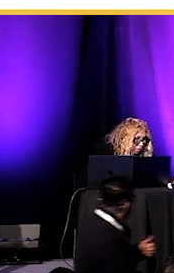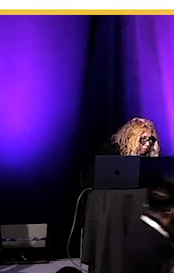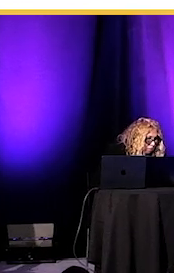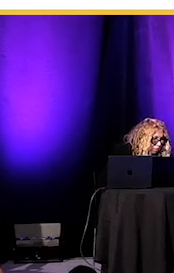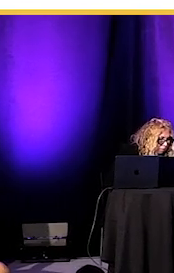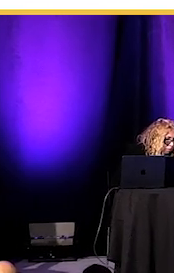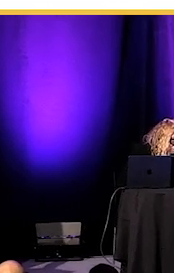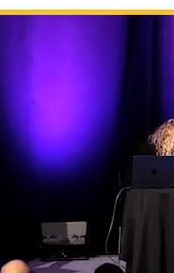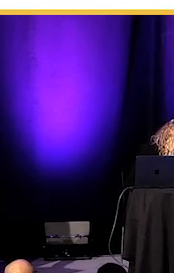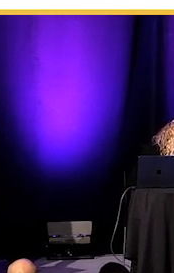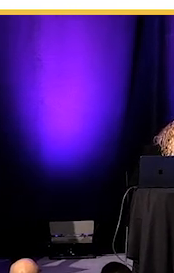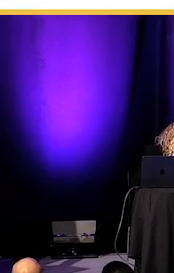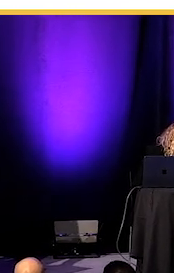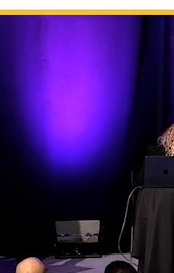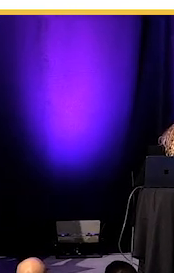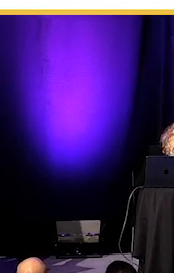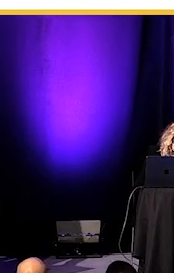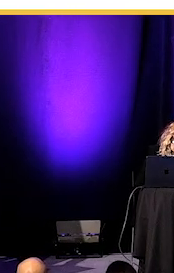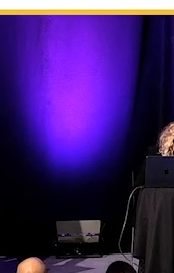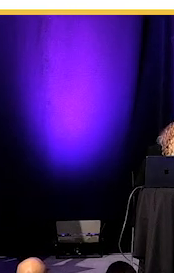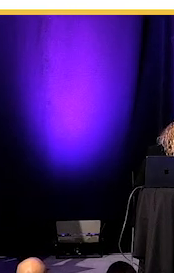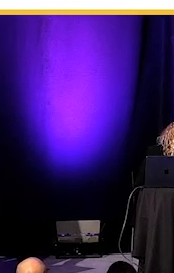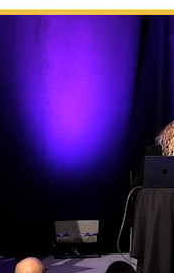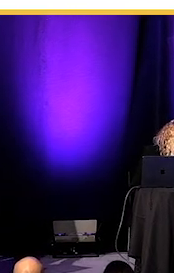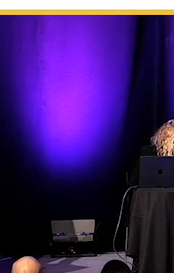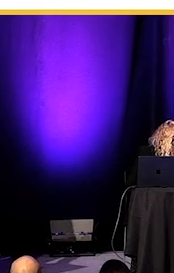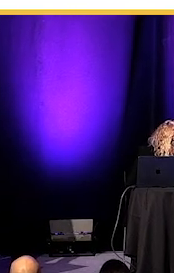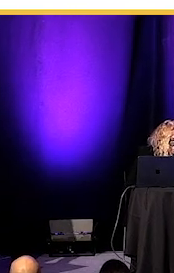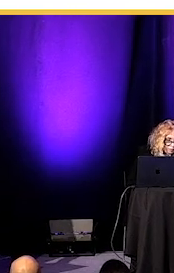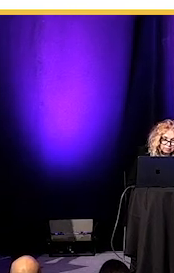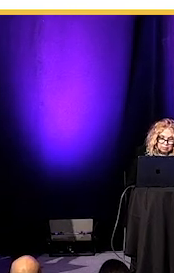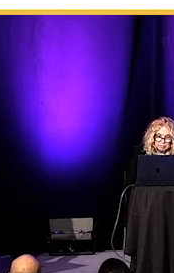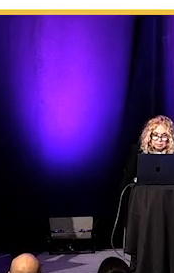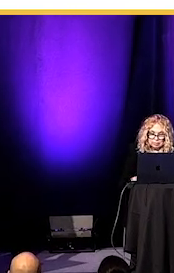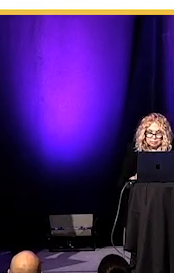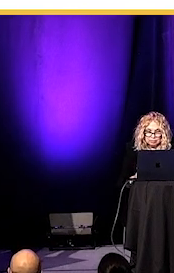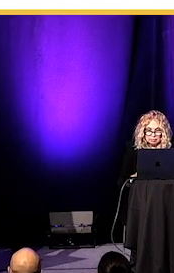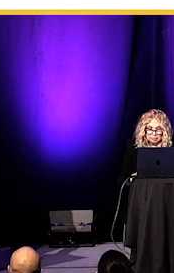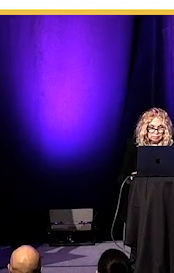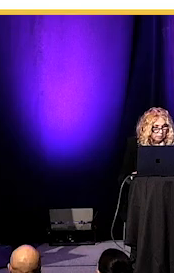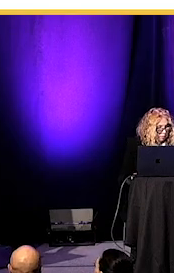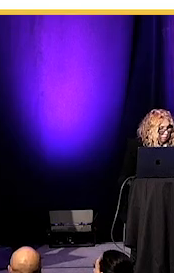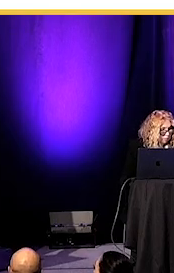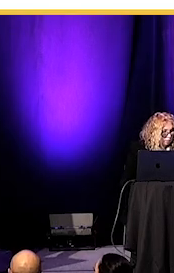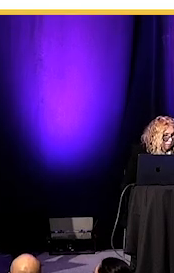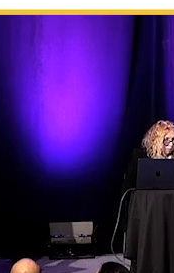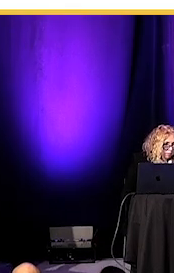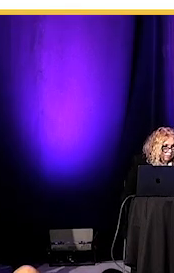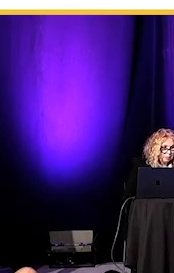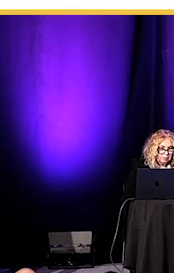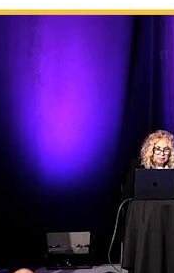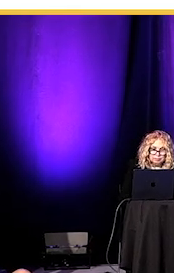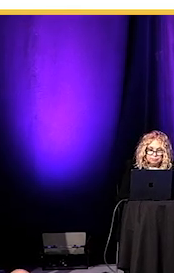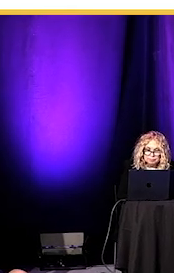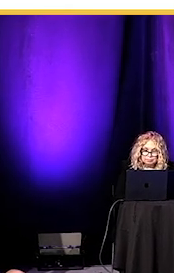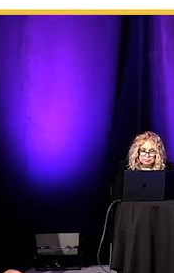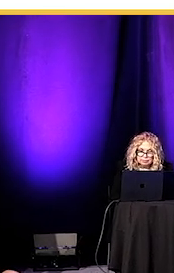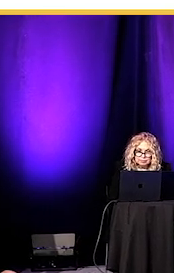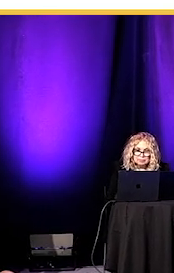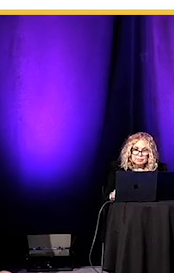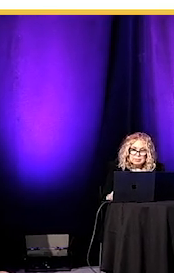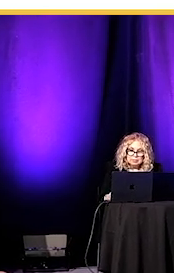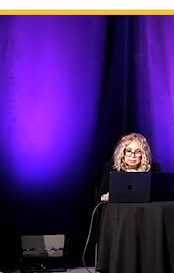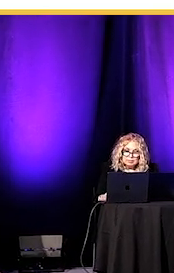honored to chair the session focusing on the 2024 Distinguished Contributions to Research and Education Award